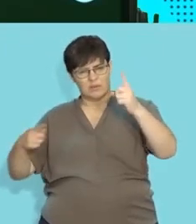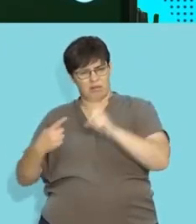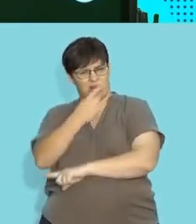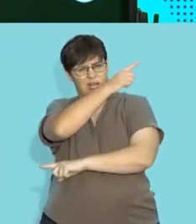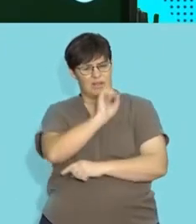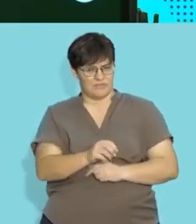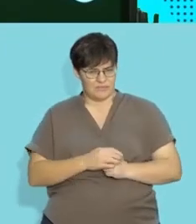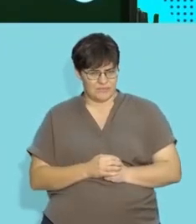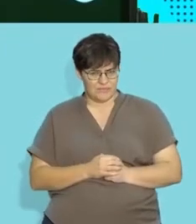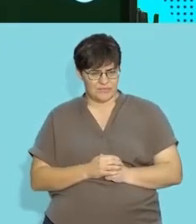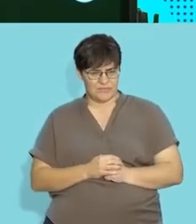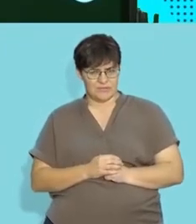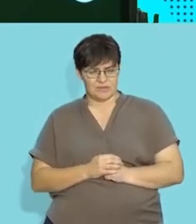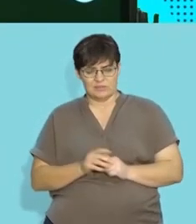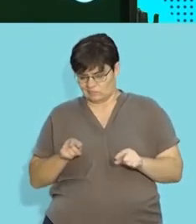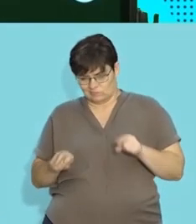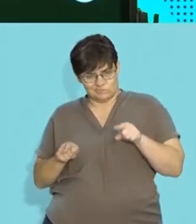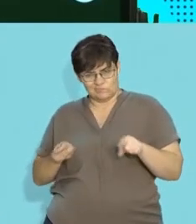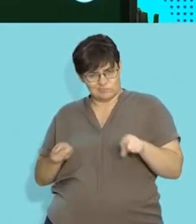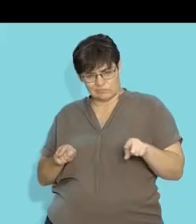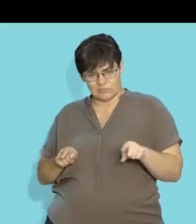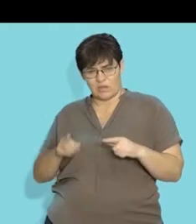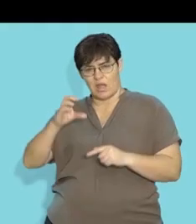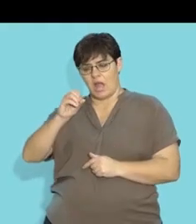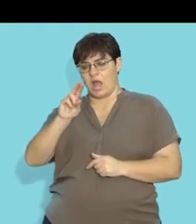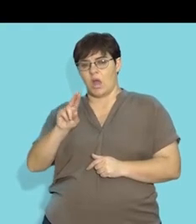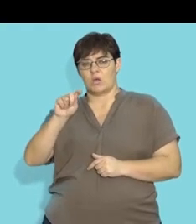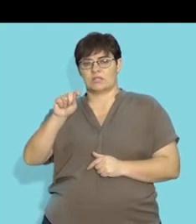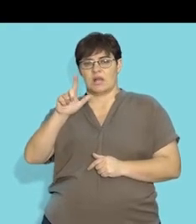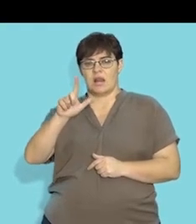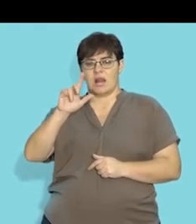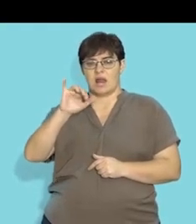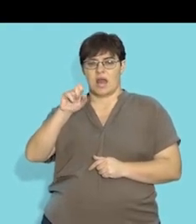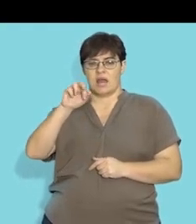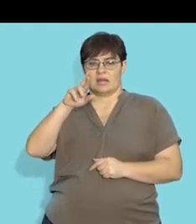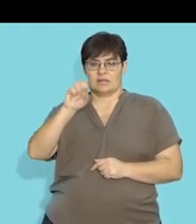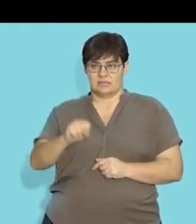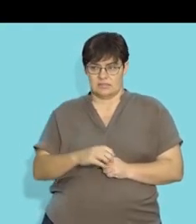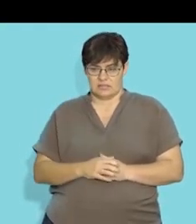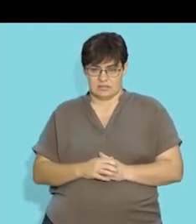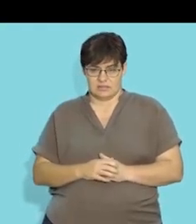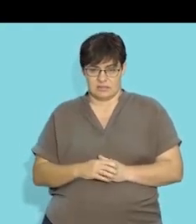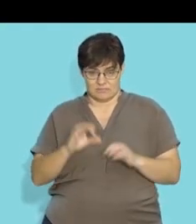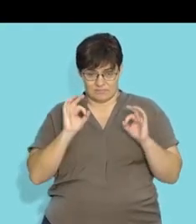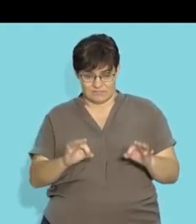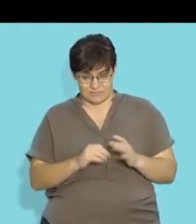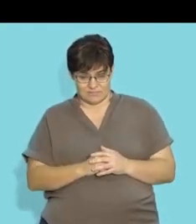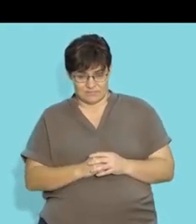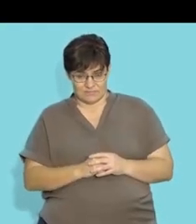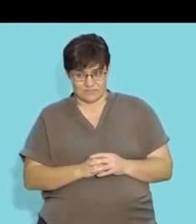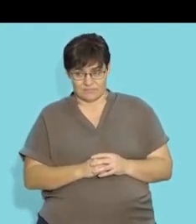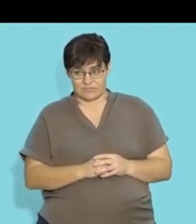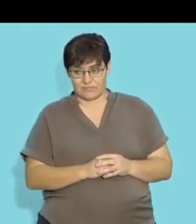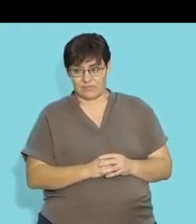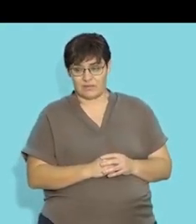Are we together? So those two are outliers. Okay? Are we all